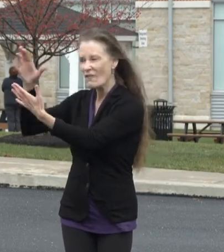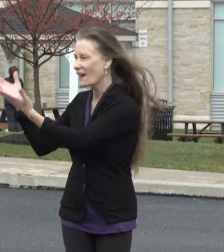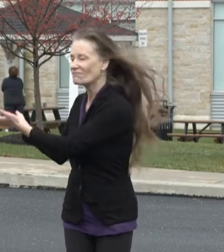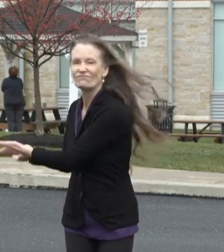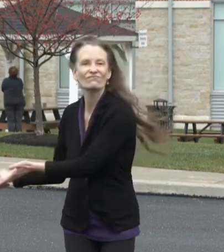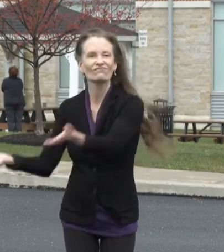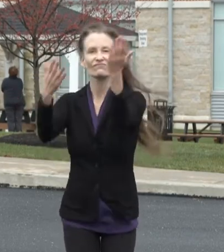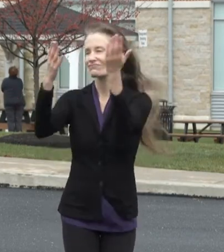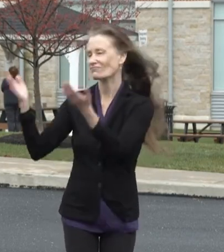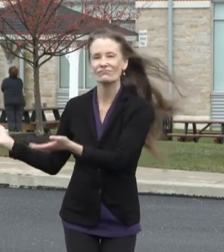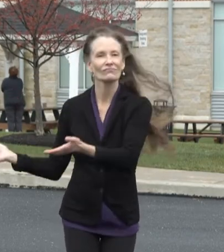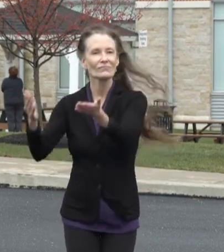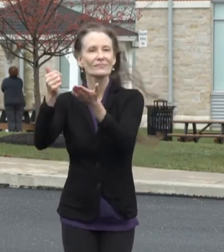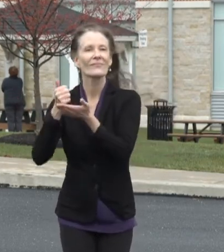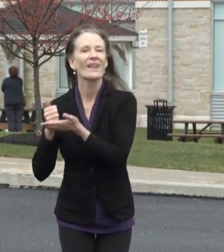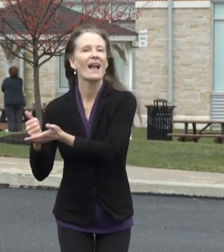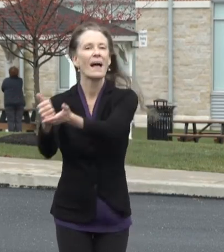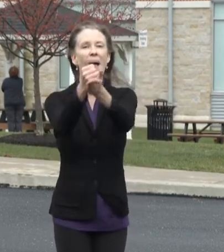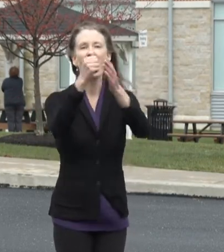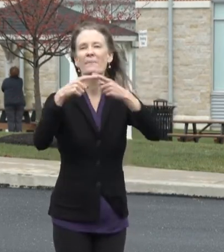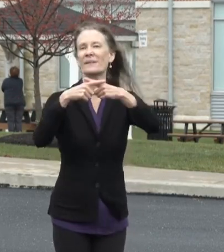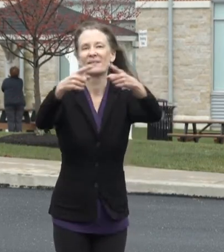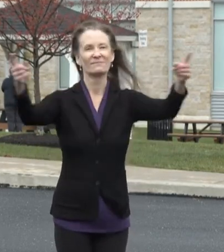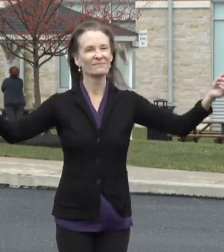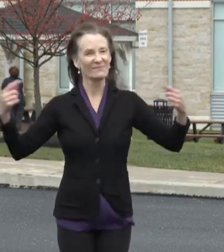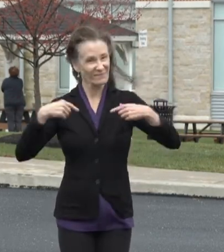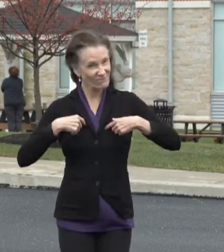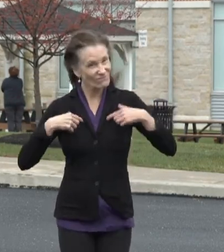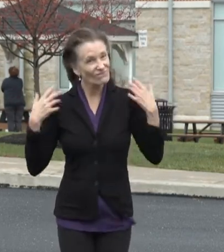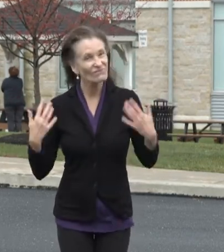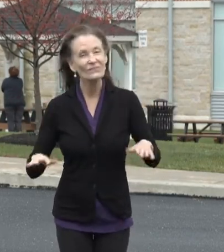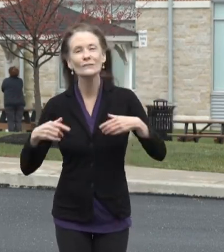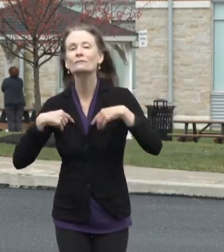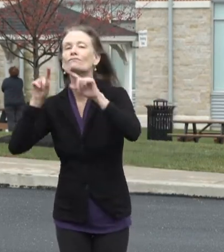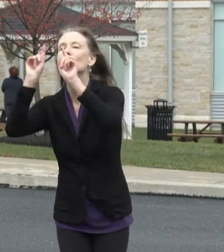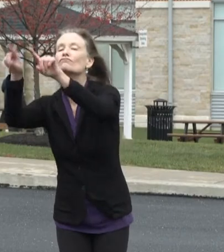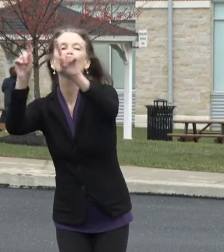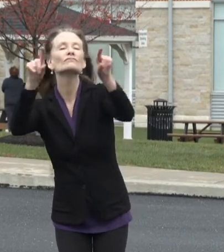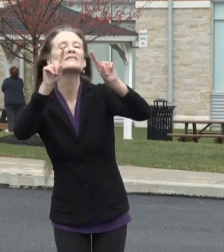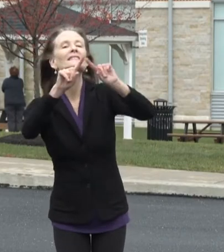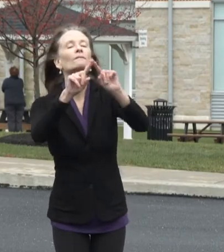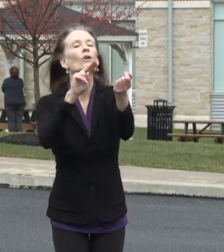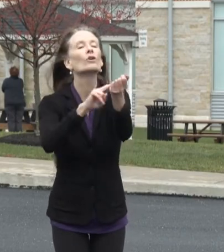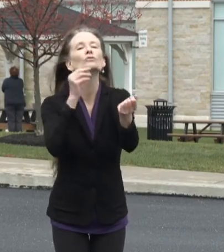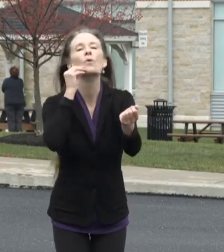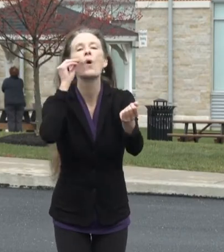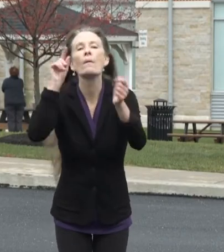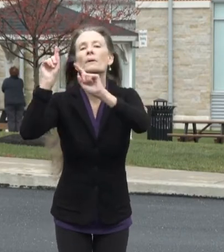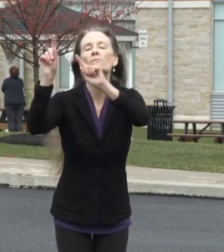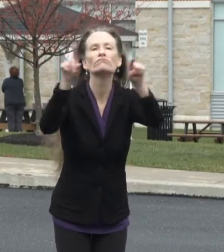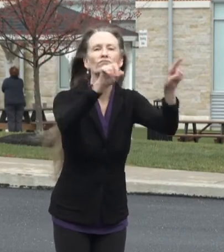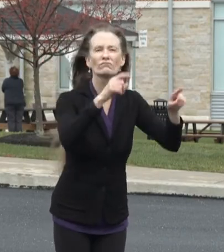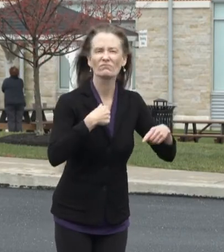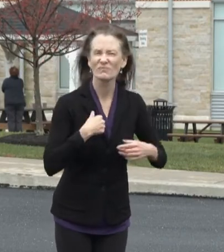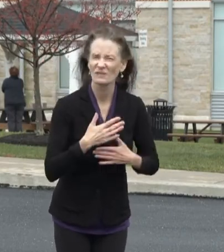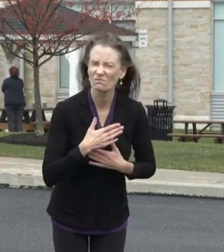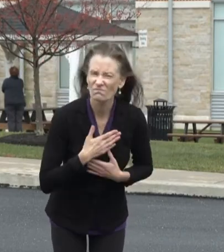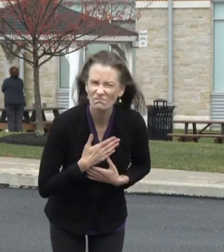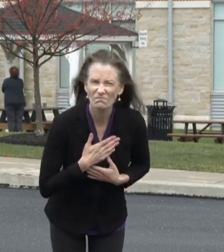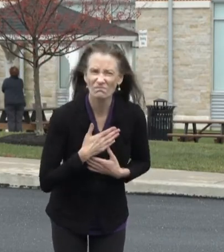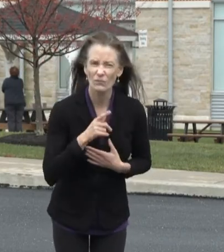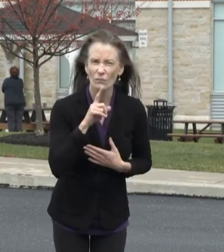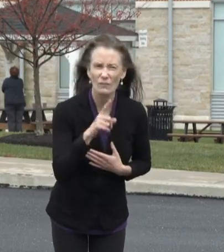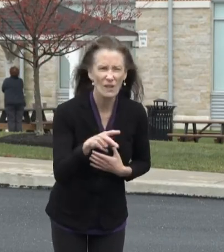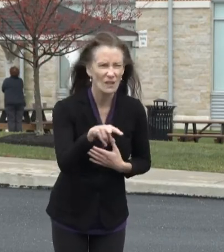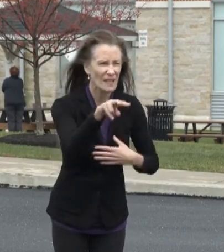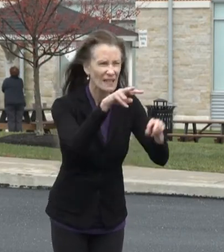by them responding. I have been in nursing homes where directors of nursing were literally stretched to the point of breaking when we walked in to